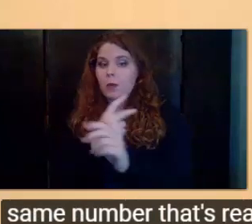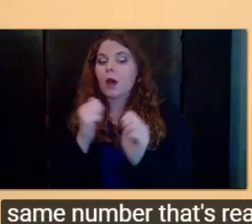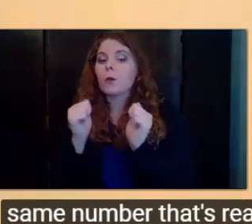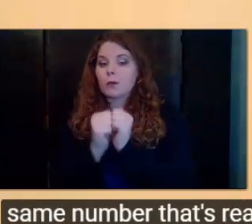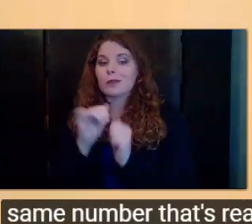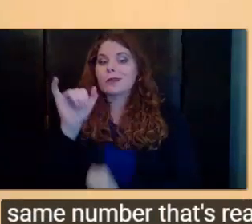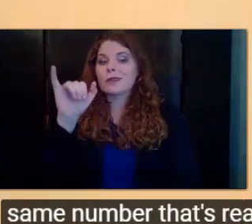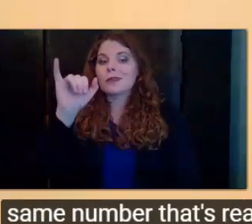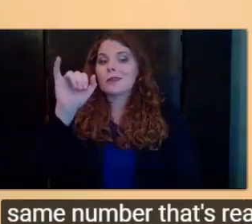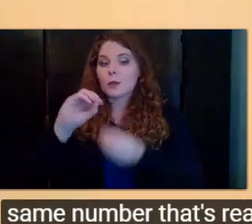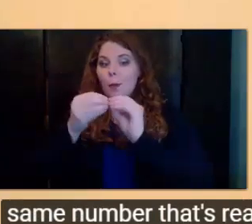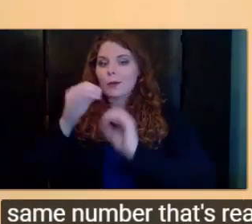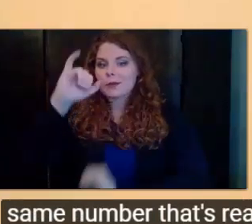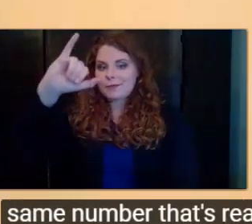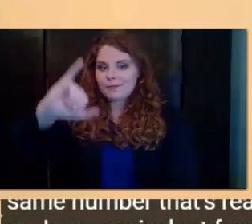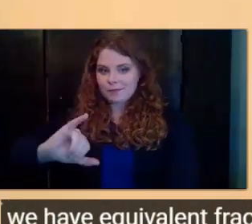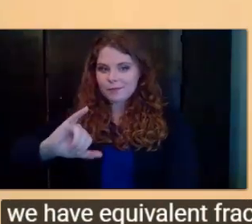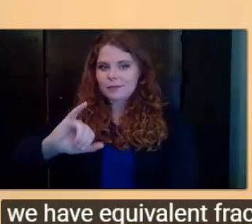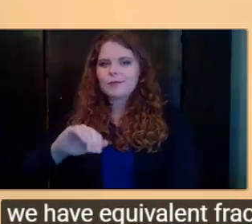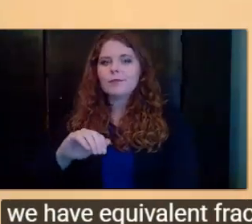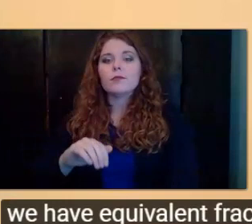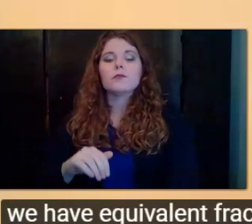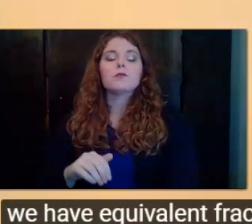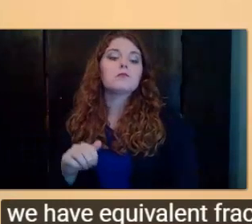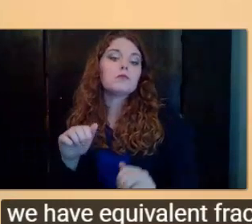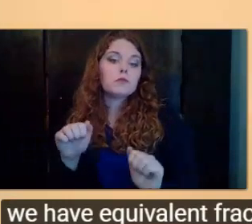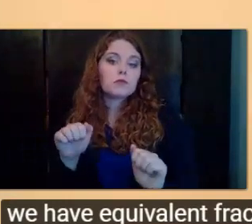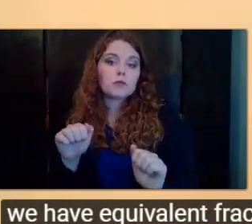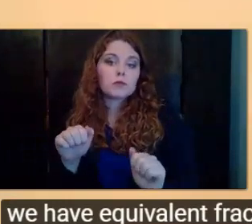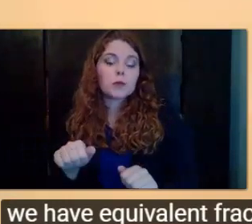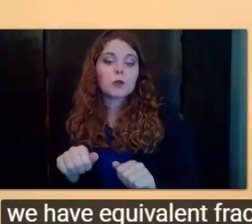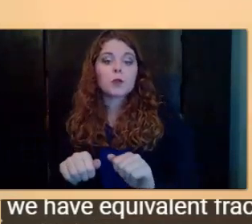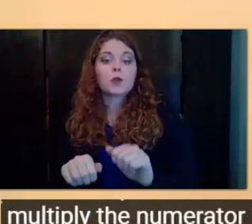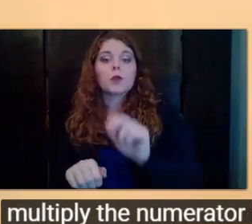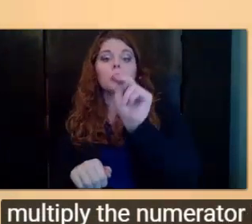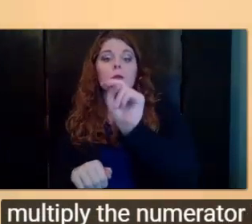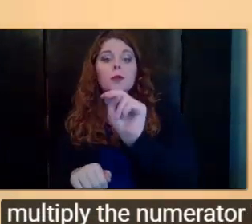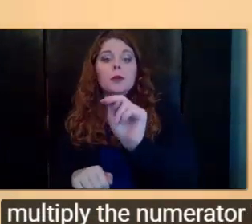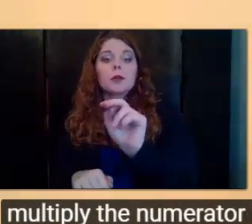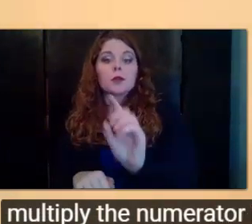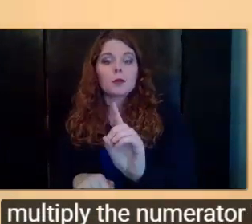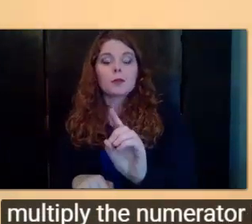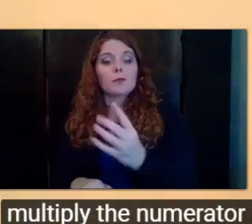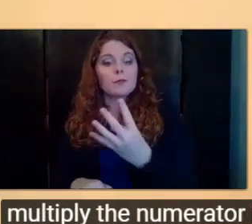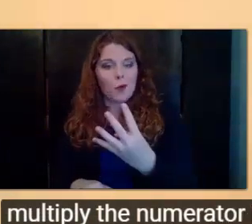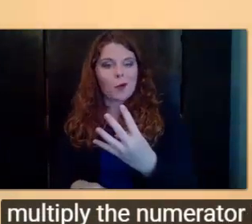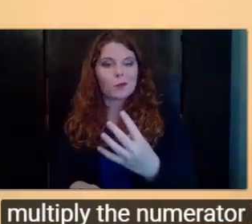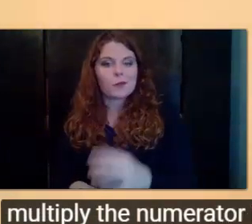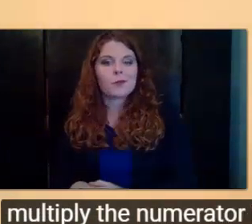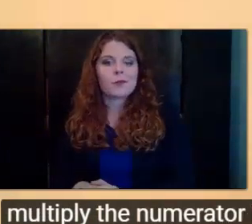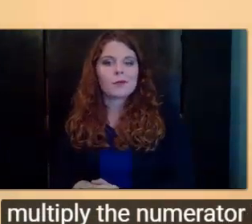when we have equivalent fractions. So I can multiply the numerator and the denominator by 4.